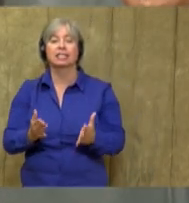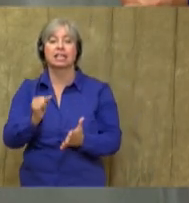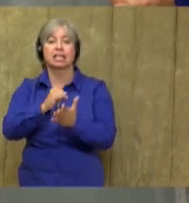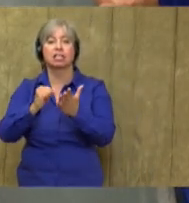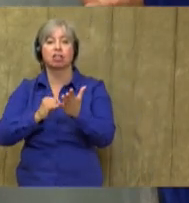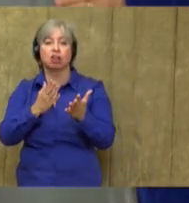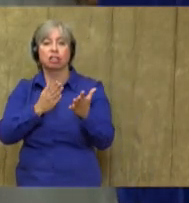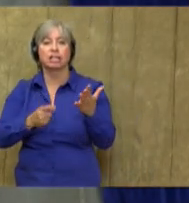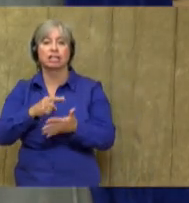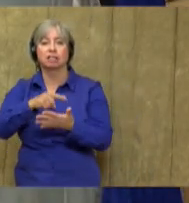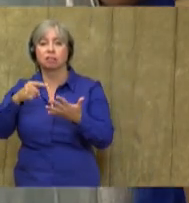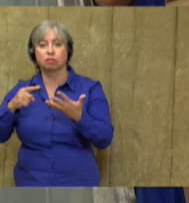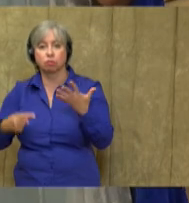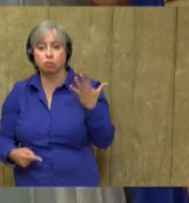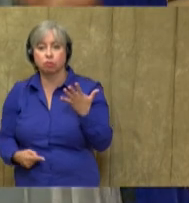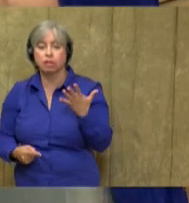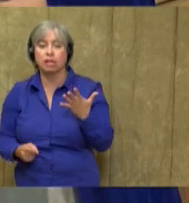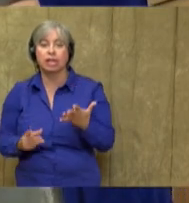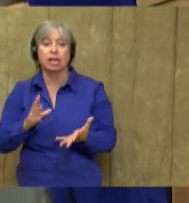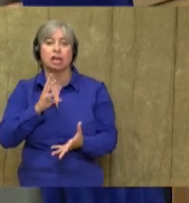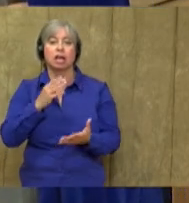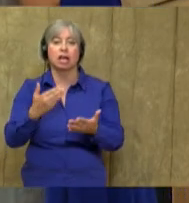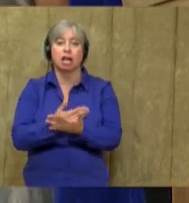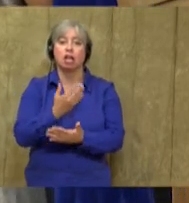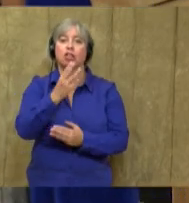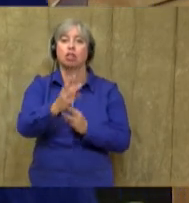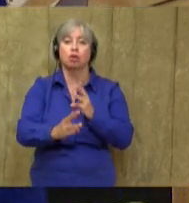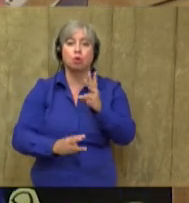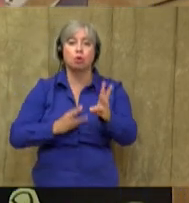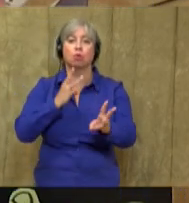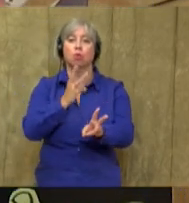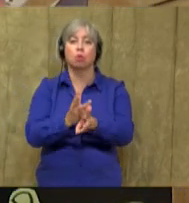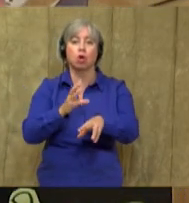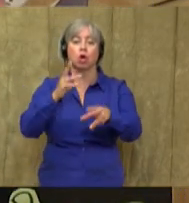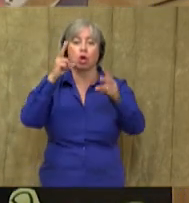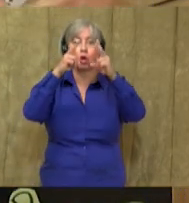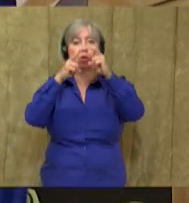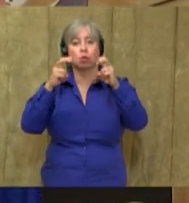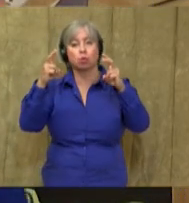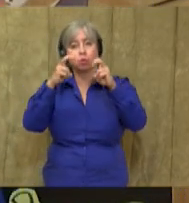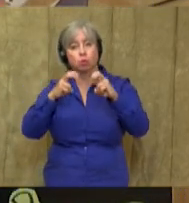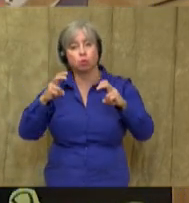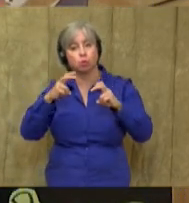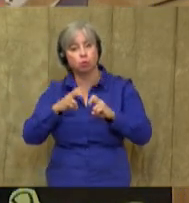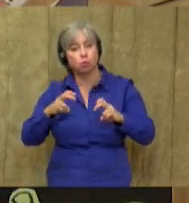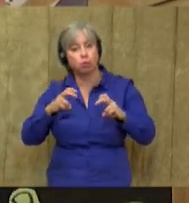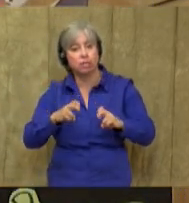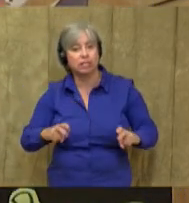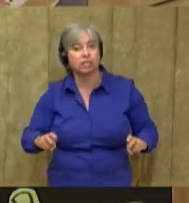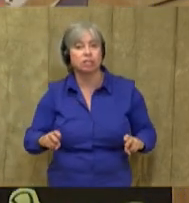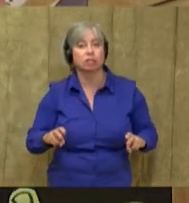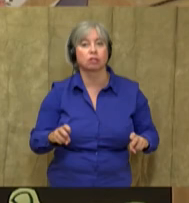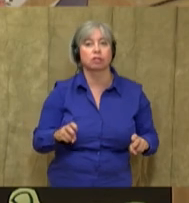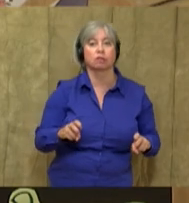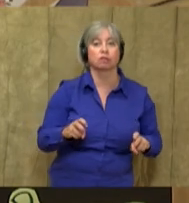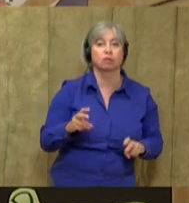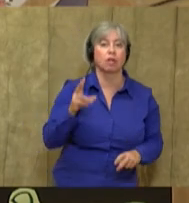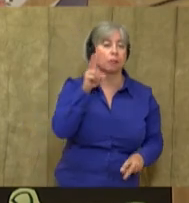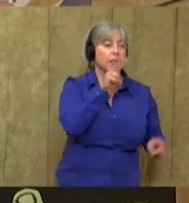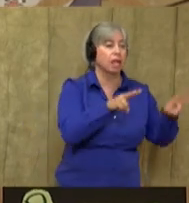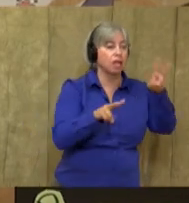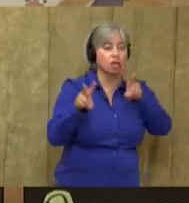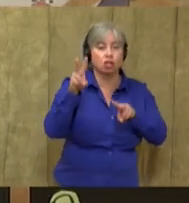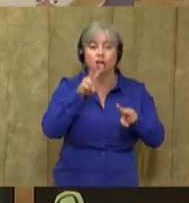global exploration. We're going to see a new time of people coming from Europe and going all over the rest of the world, looking for